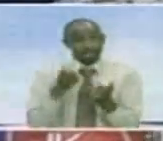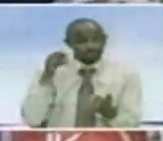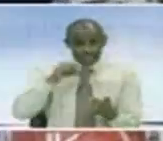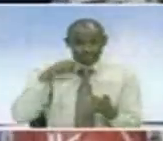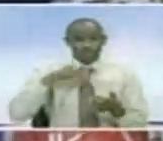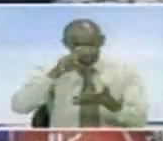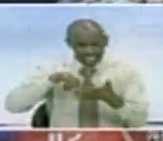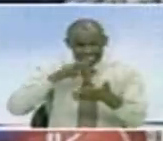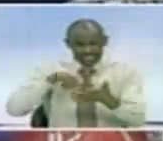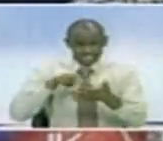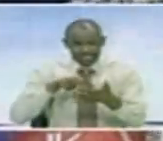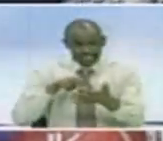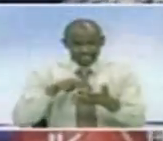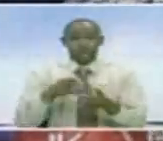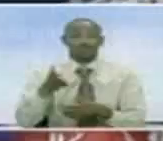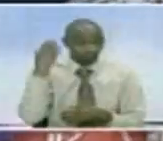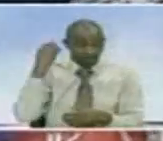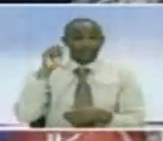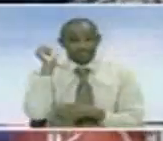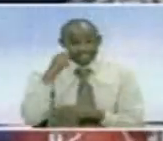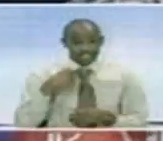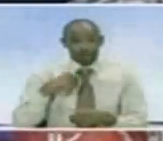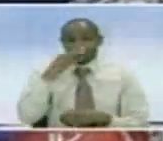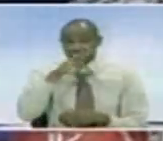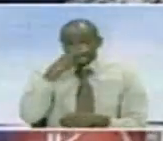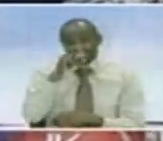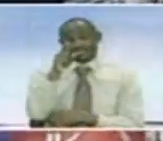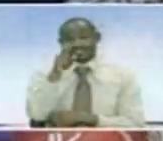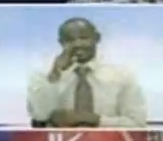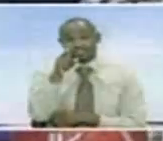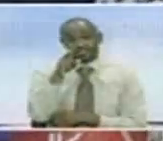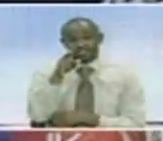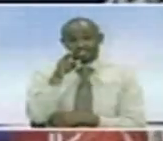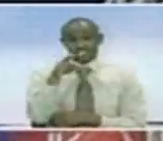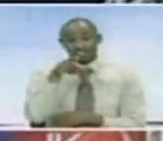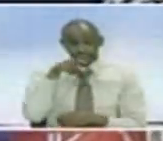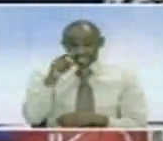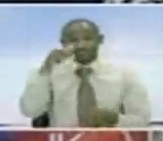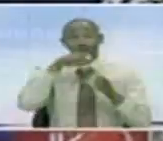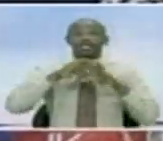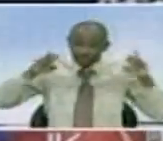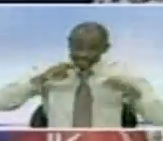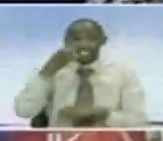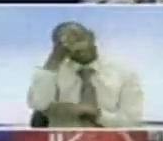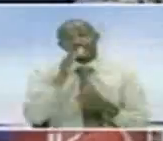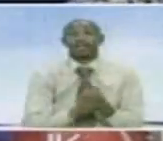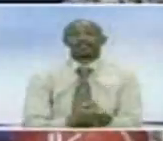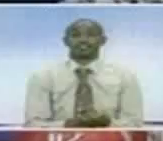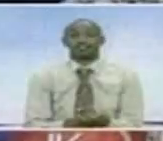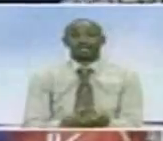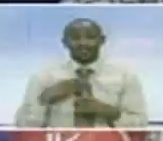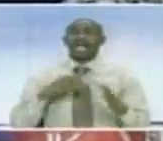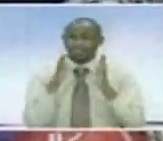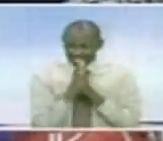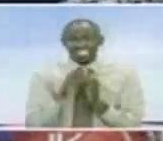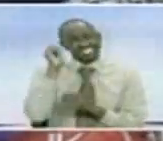today that the former president of France, Sarkozy, is in for investigations. And I pray